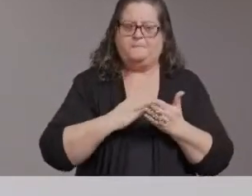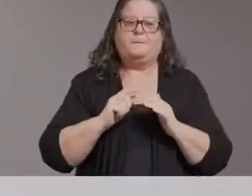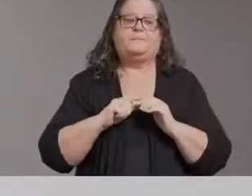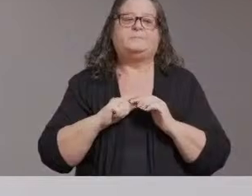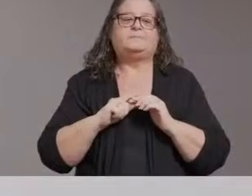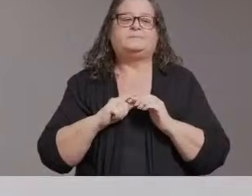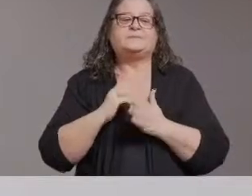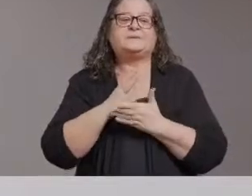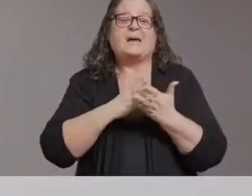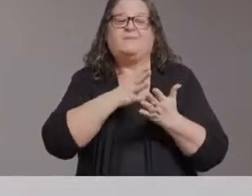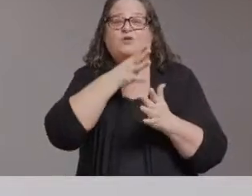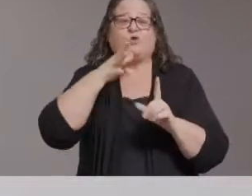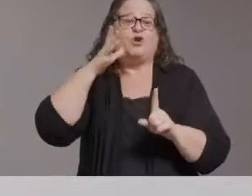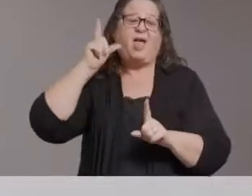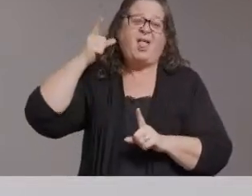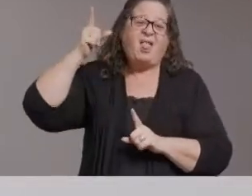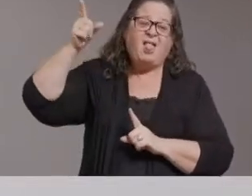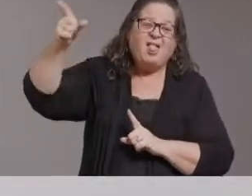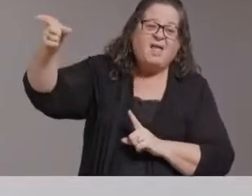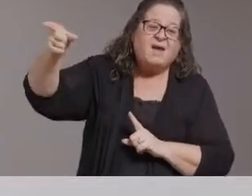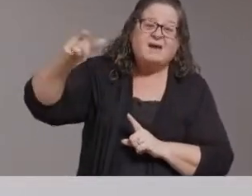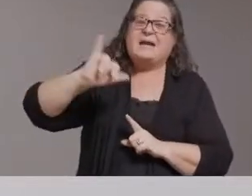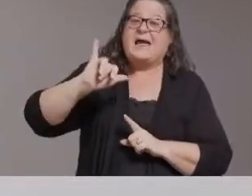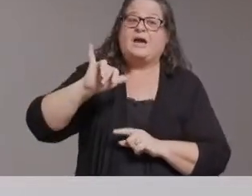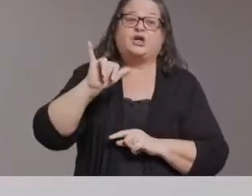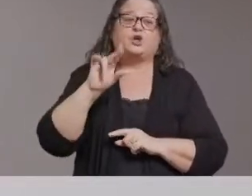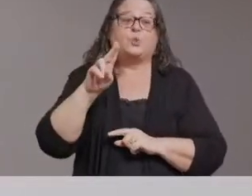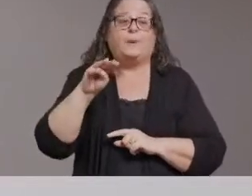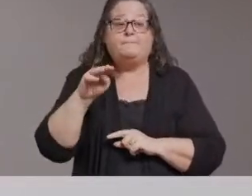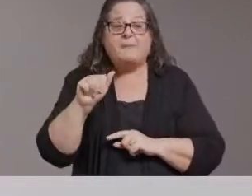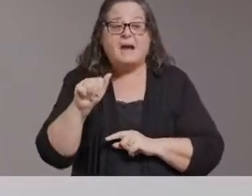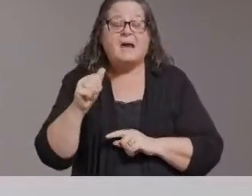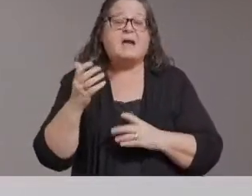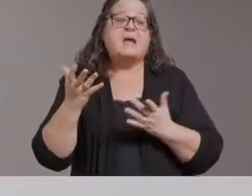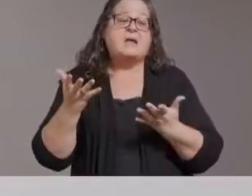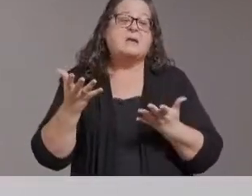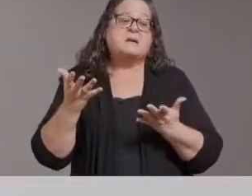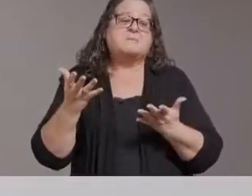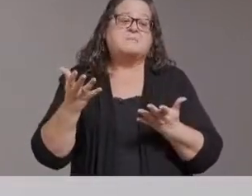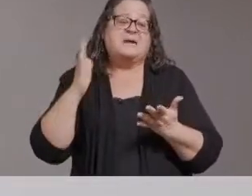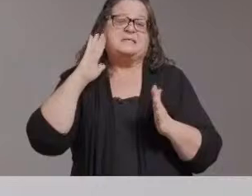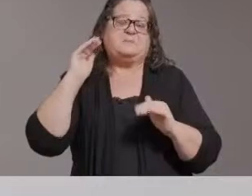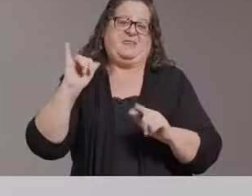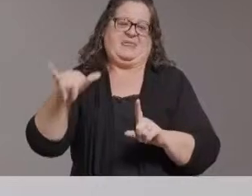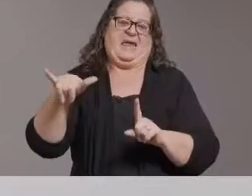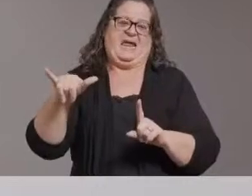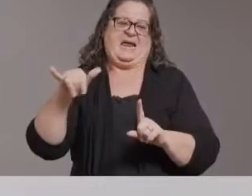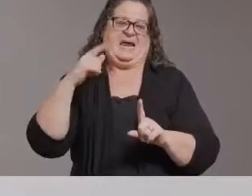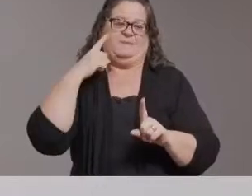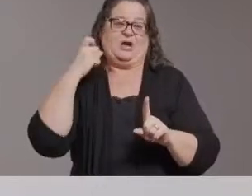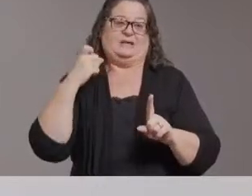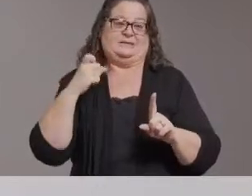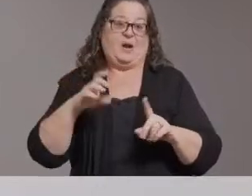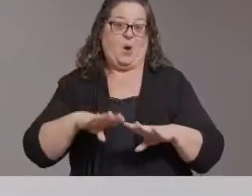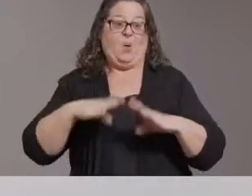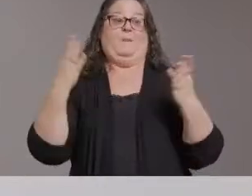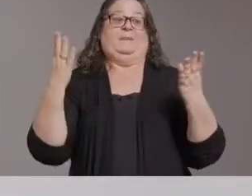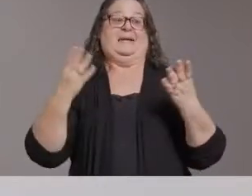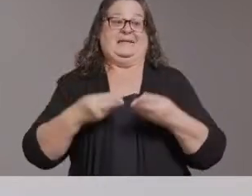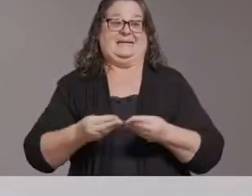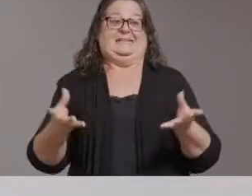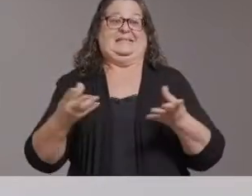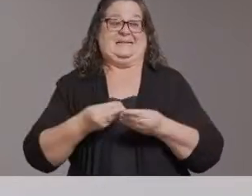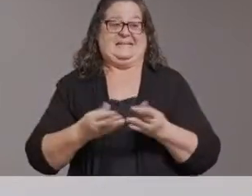areas, especially like Yuma, we can see that because, you know, we opened up the mass vaccination site and we still have hundreds of